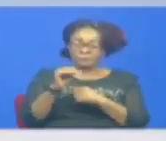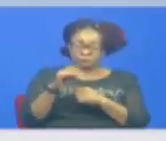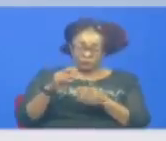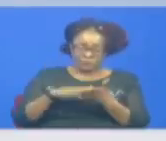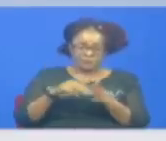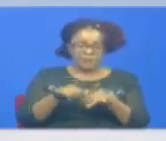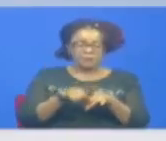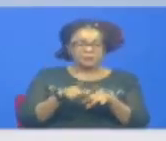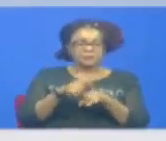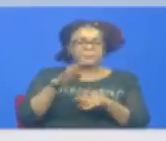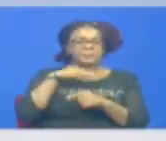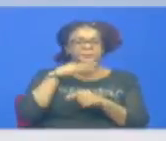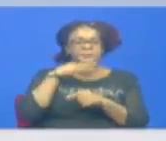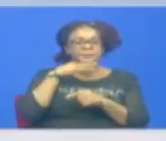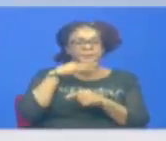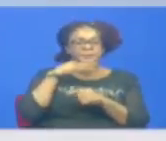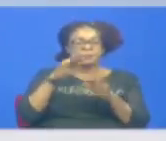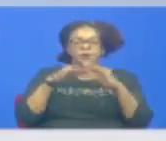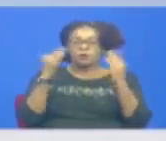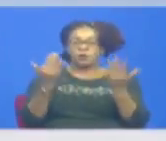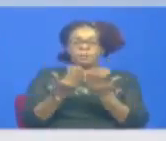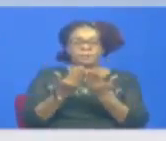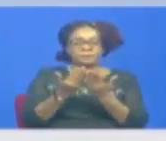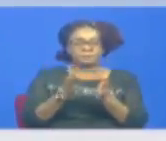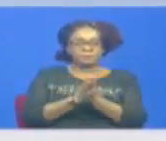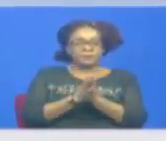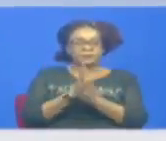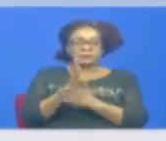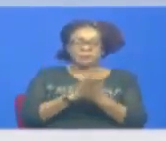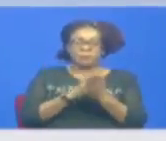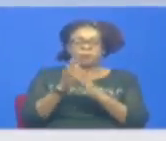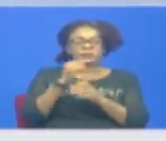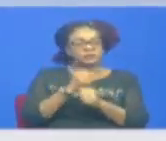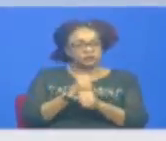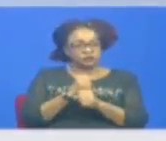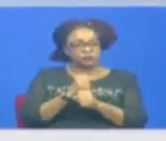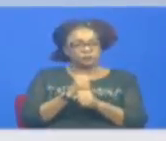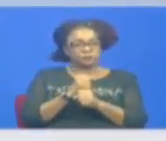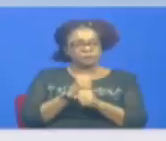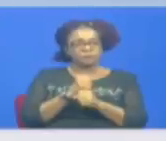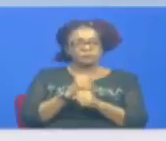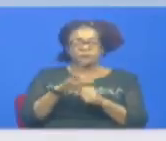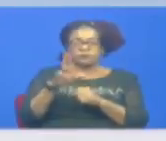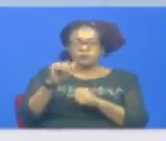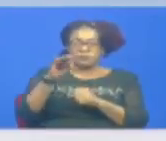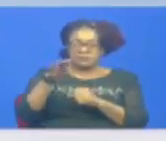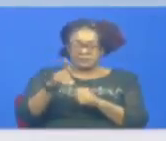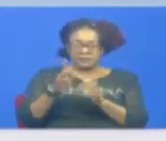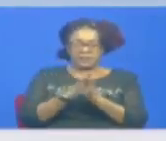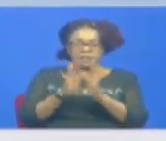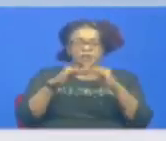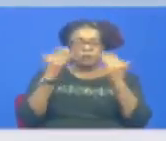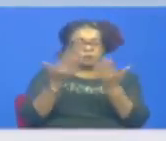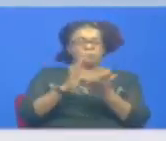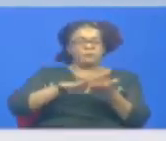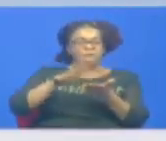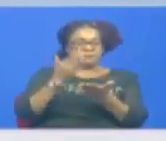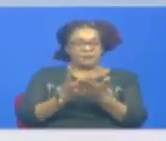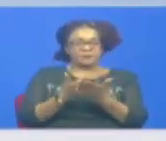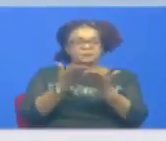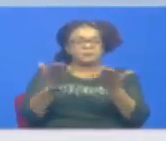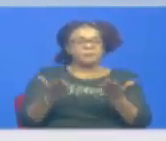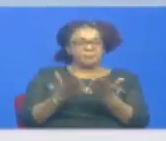even death. Global funding and support organizations, USAID and Global Fund, are on the brink of